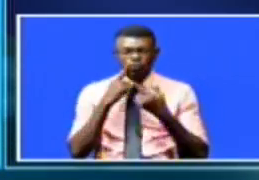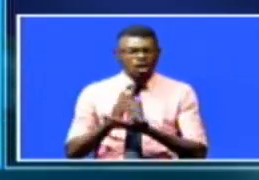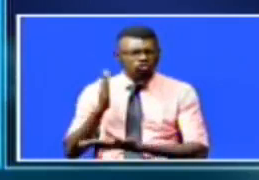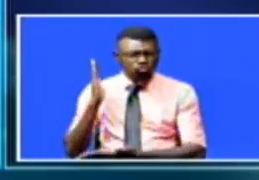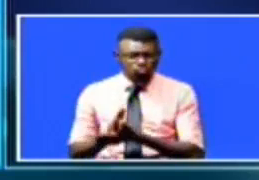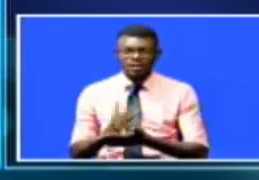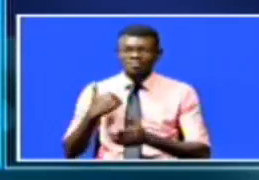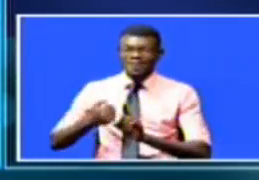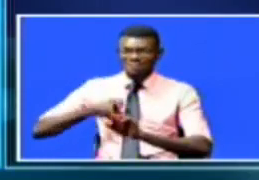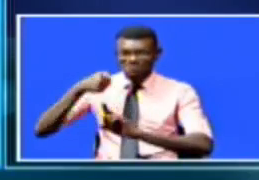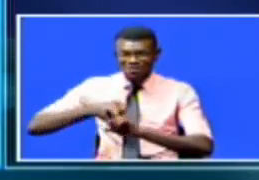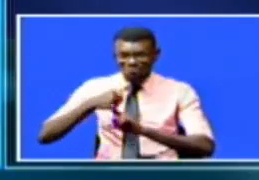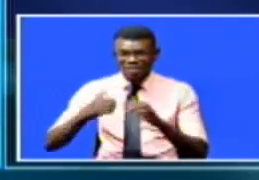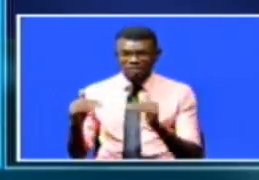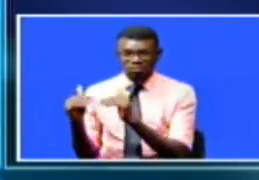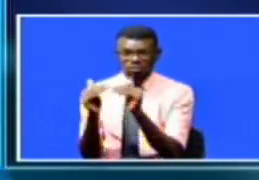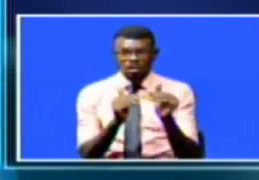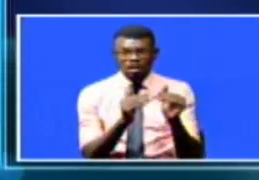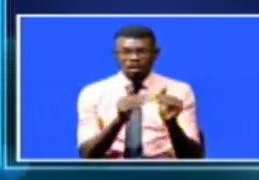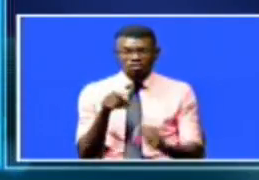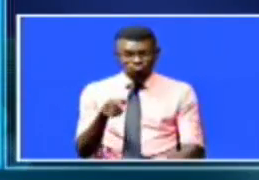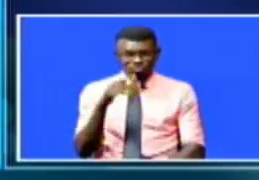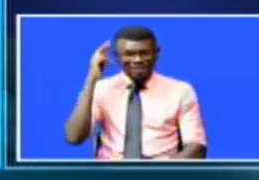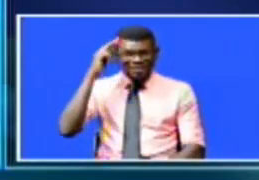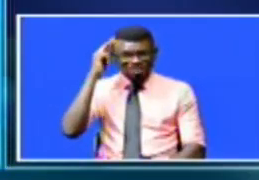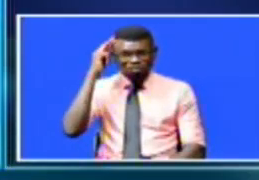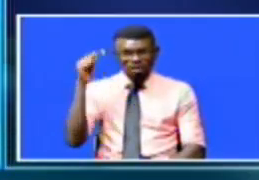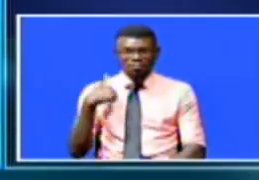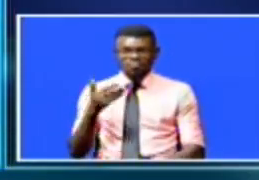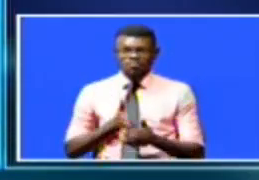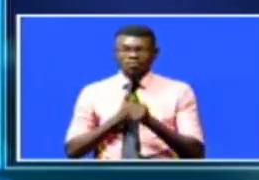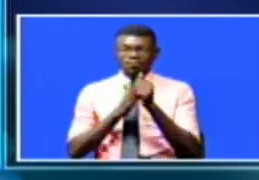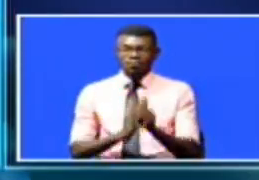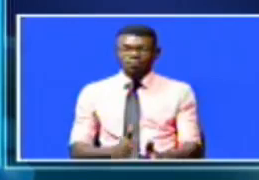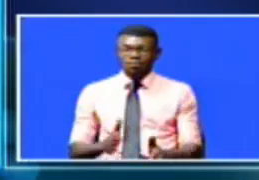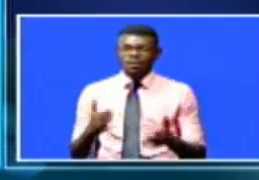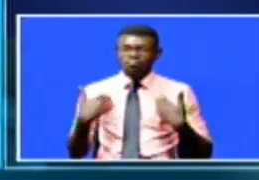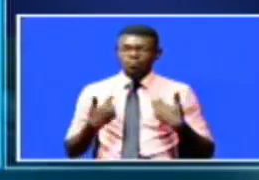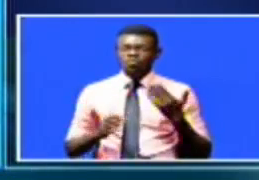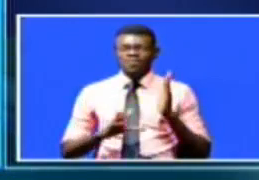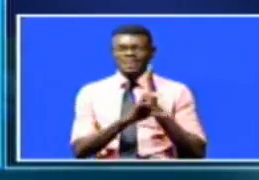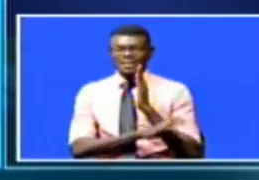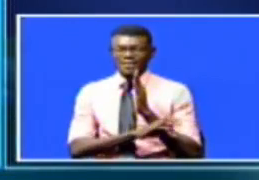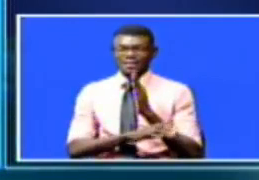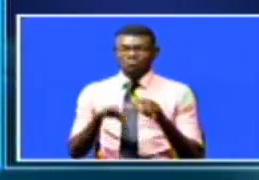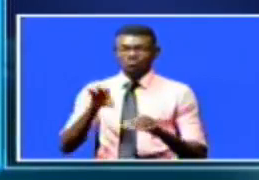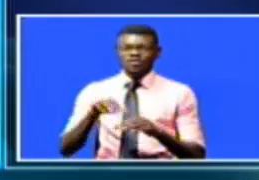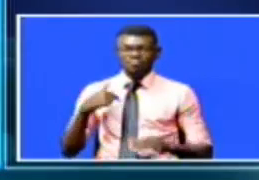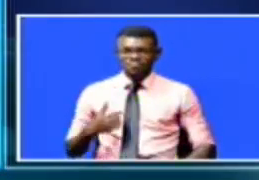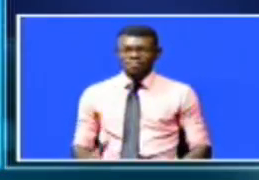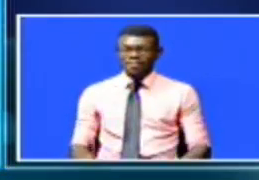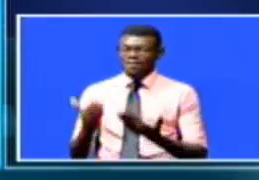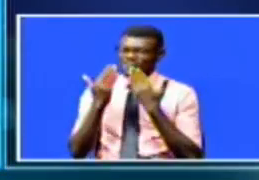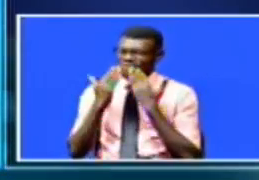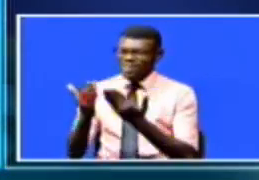will fight for democracy, because that is the reason why I'm a leader who has been elected by the people of this country. Thank you, sir. Thank